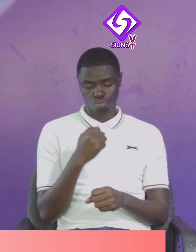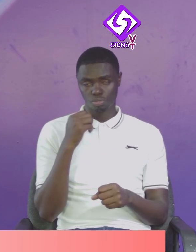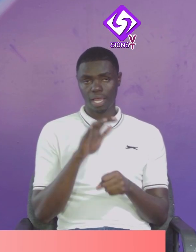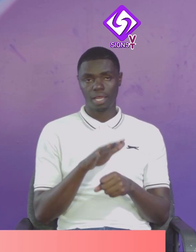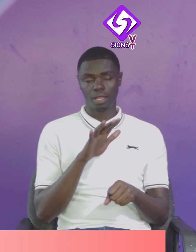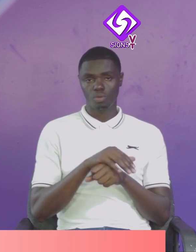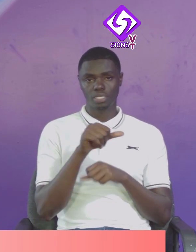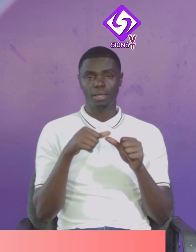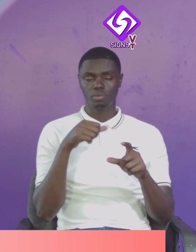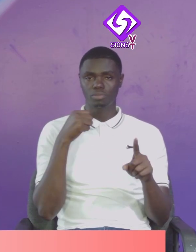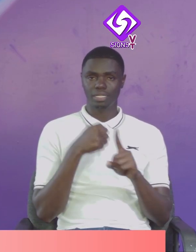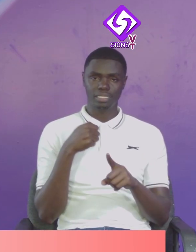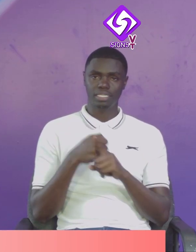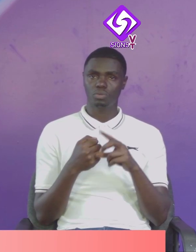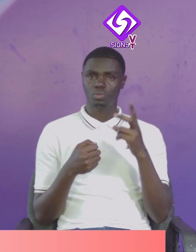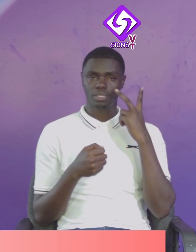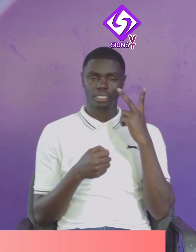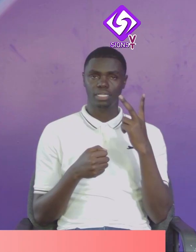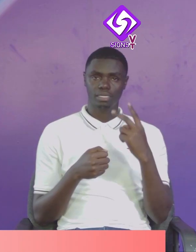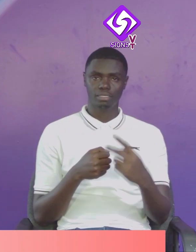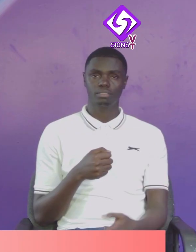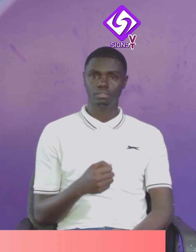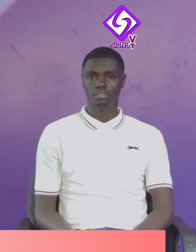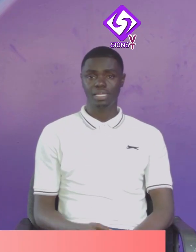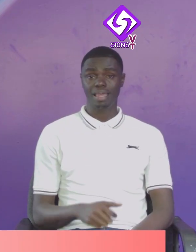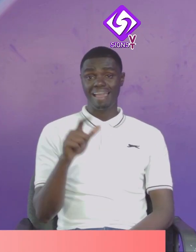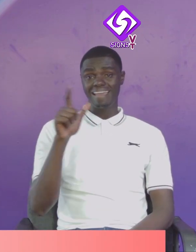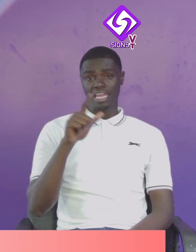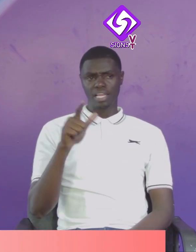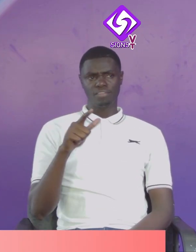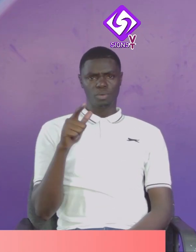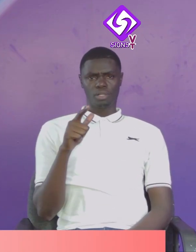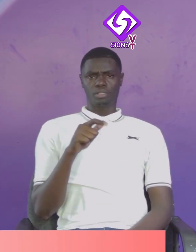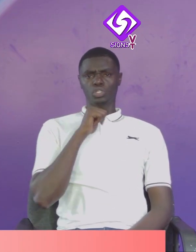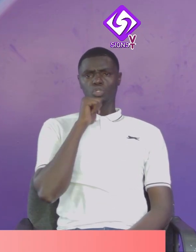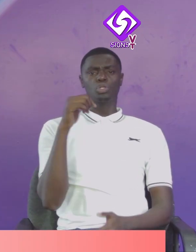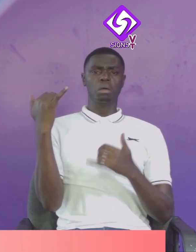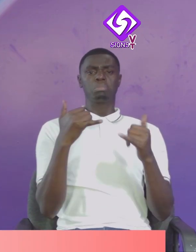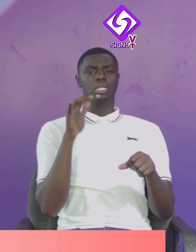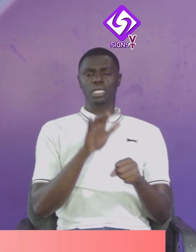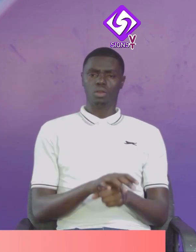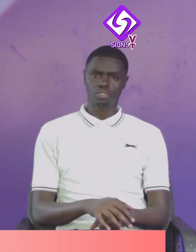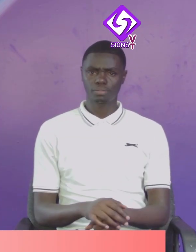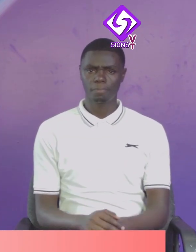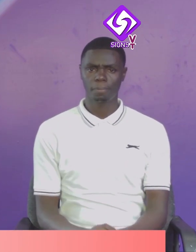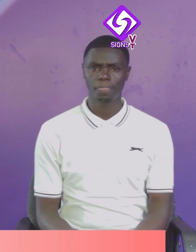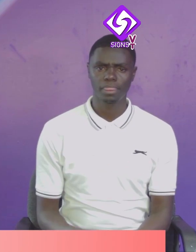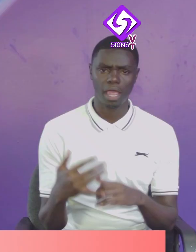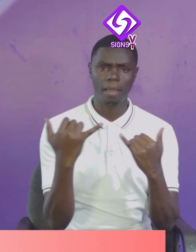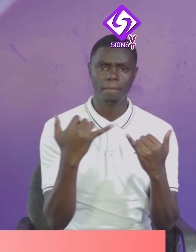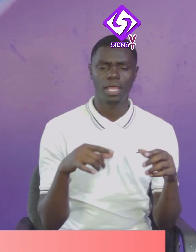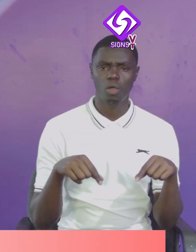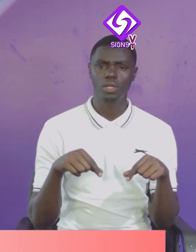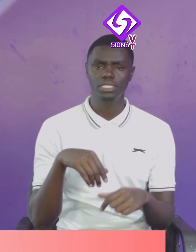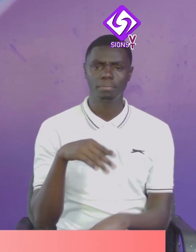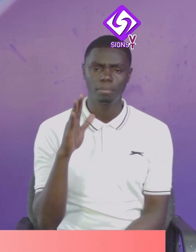as attacking is concerned. When you look at Federico Chiesa, for example, at Liverpool, he's not getting much of playing time. Yeah. Something that a player of his quality